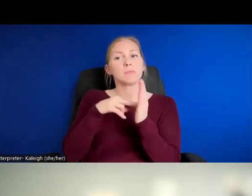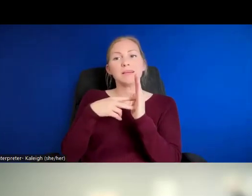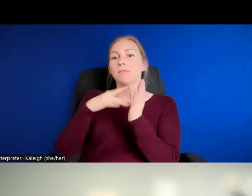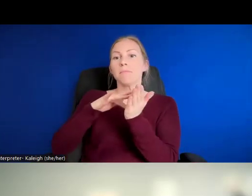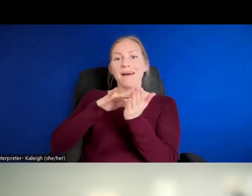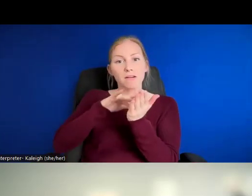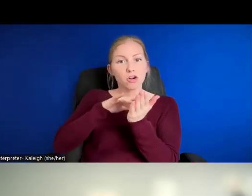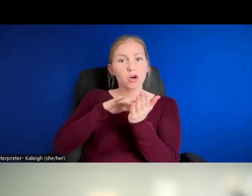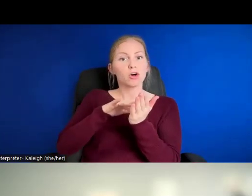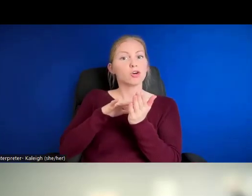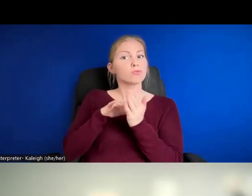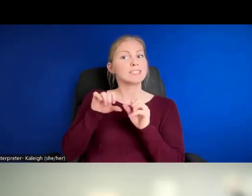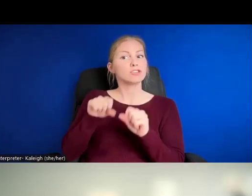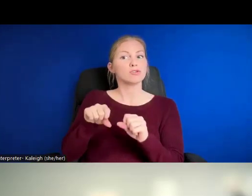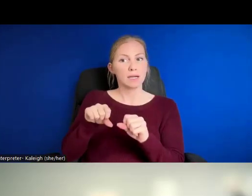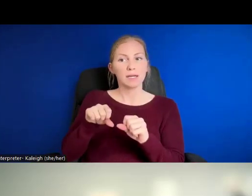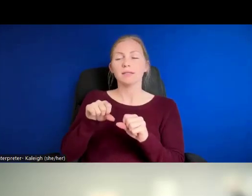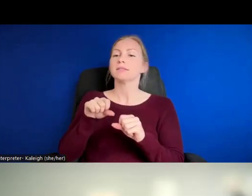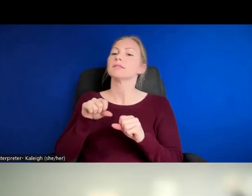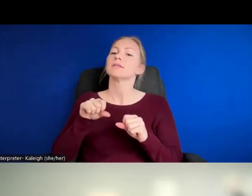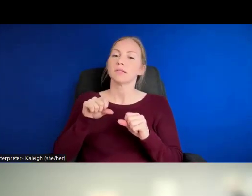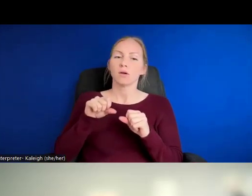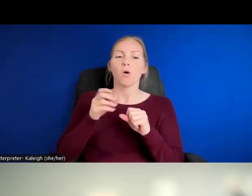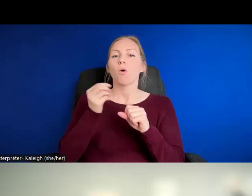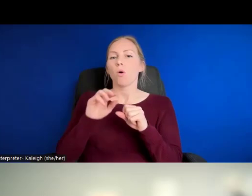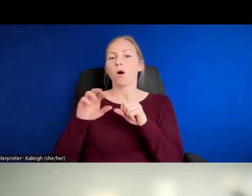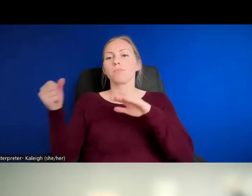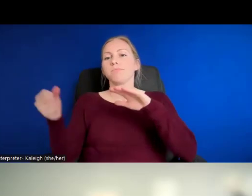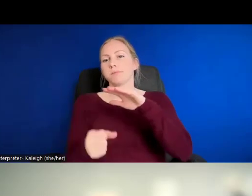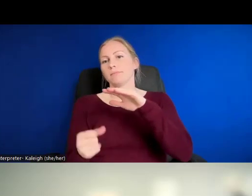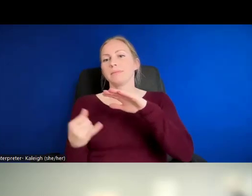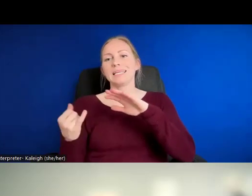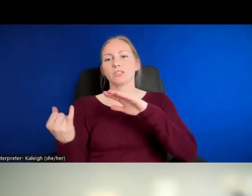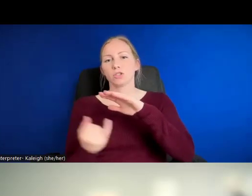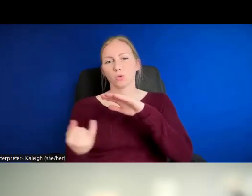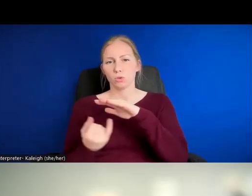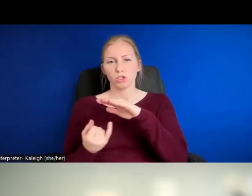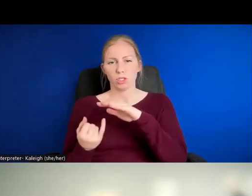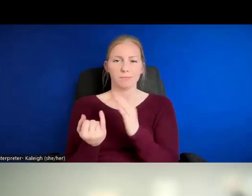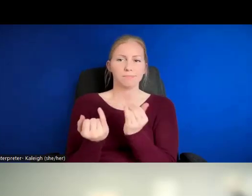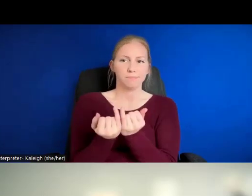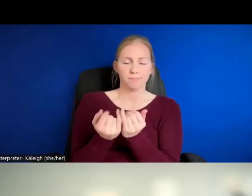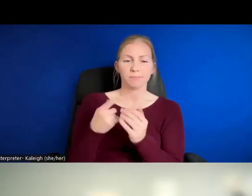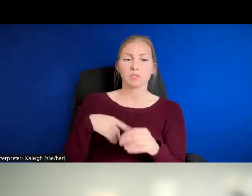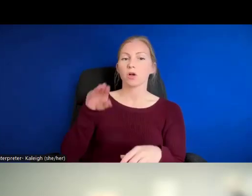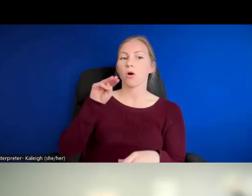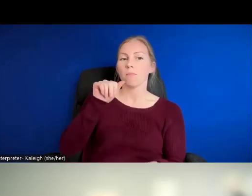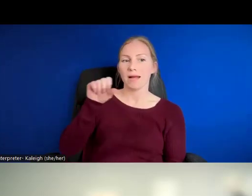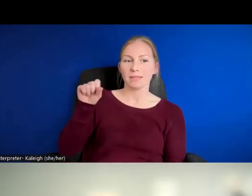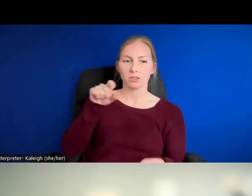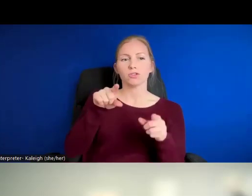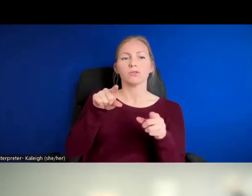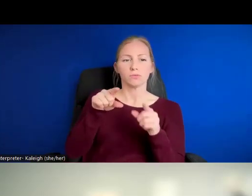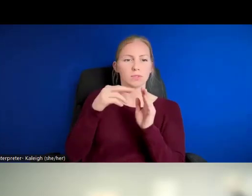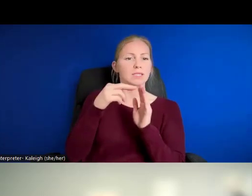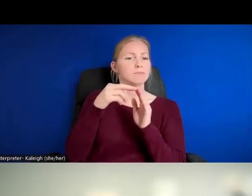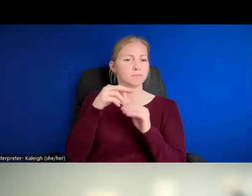confinement in a place of seclusion. So under Massachusetts General Law 123, Section